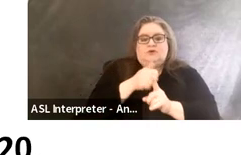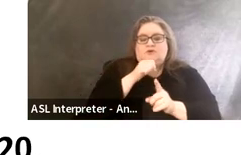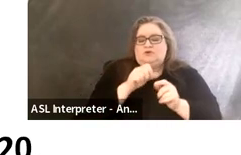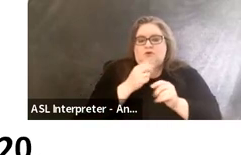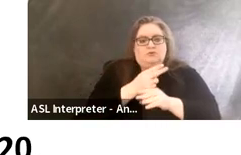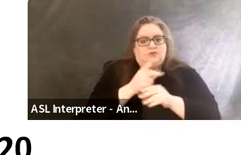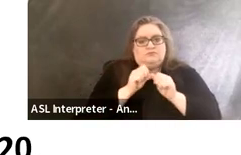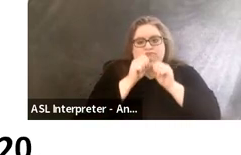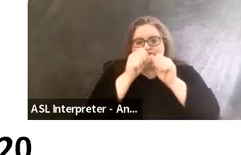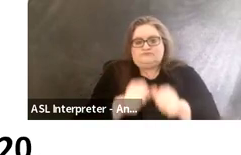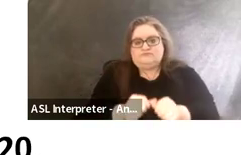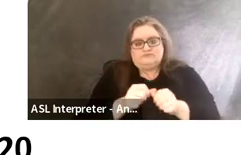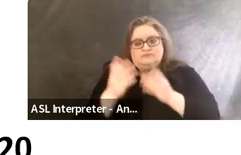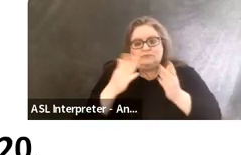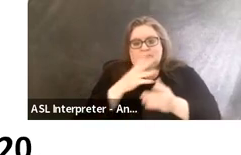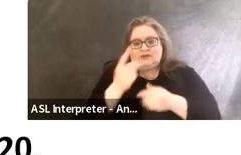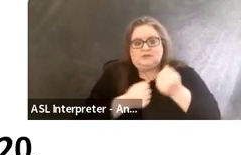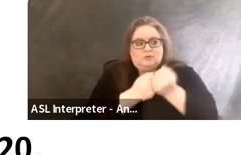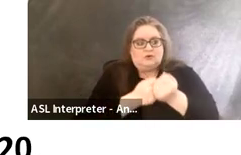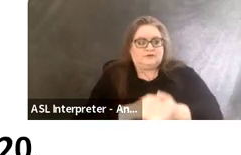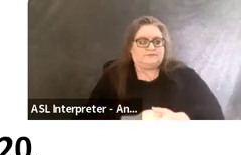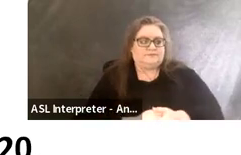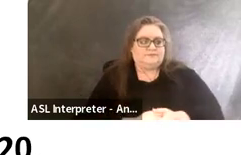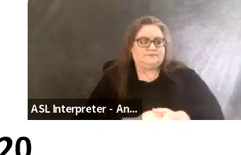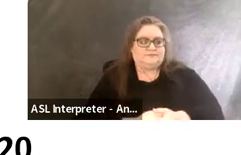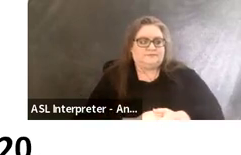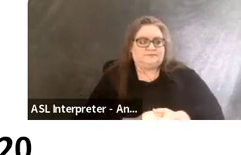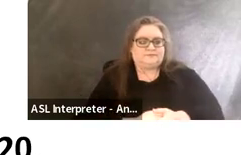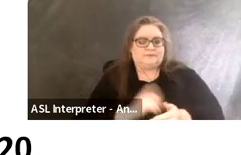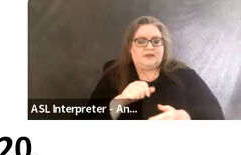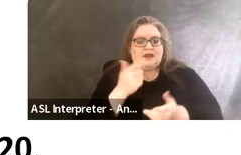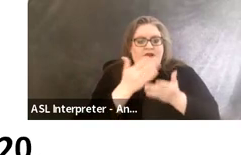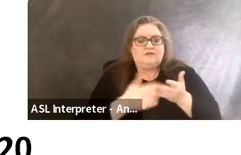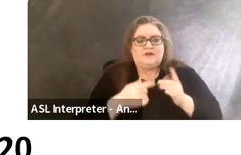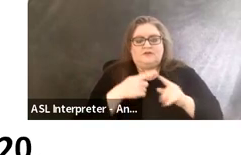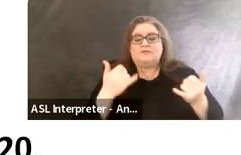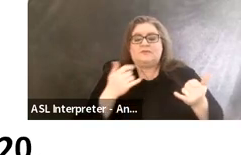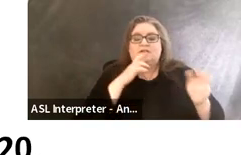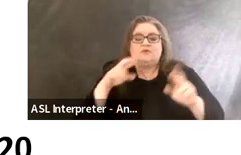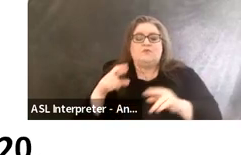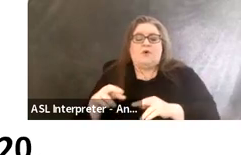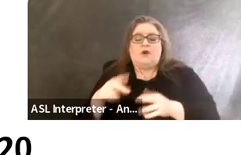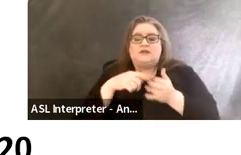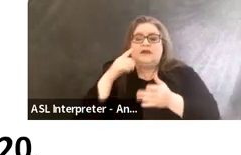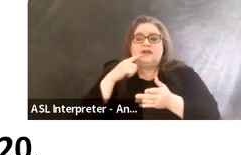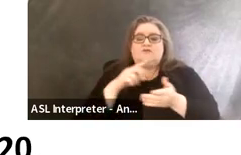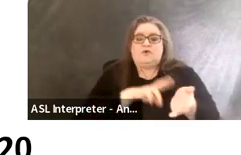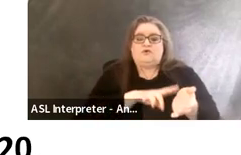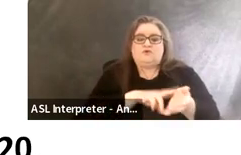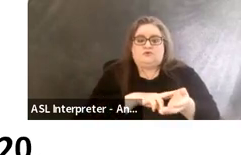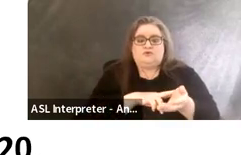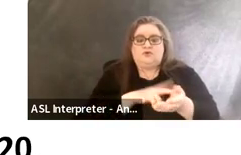long-term services and supports. Another fact out of this report is that spending on nursing facility